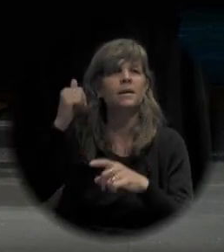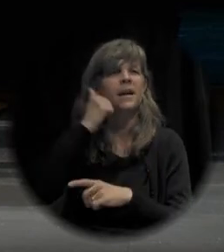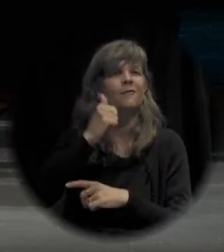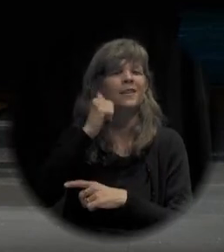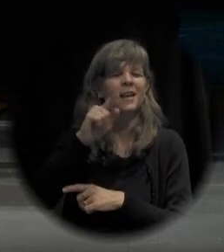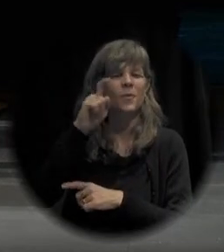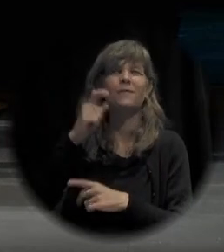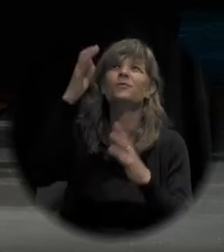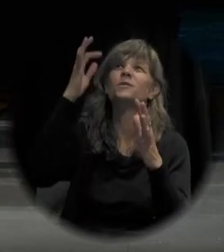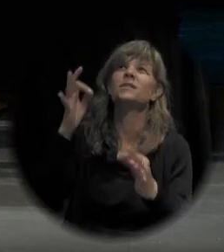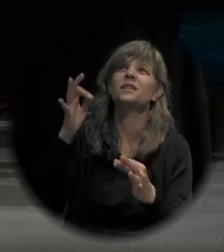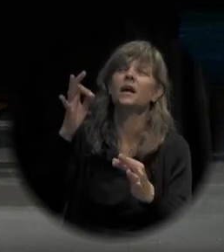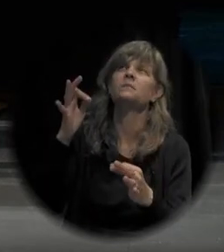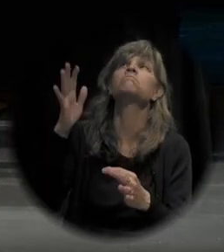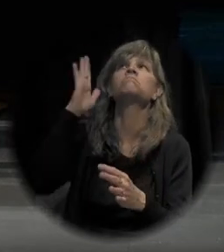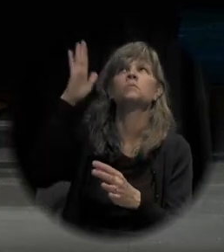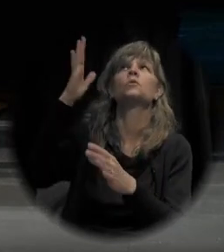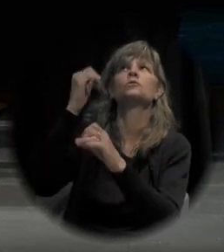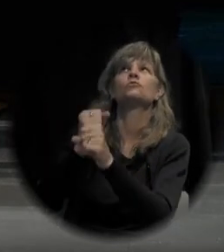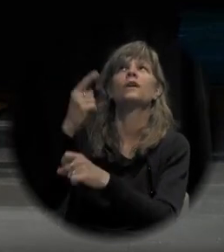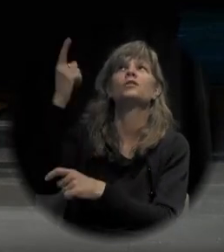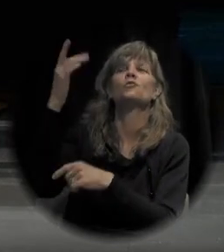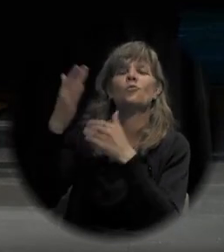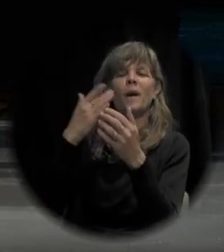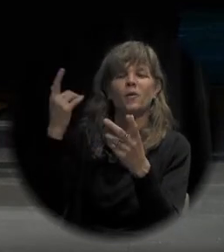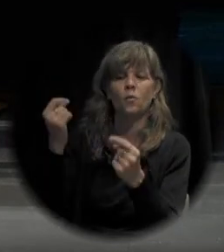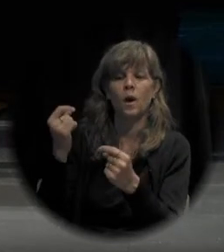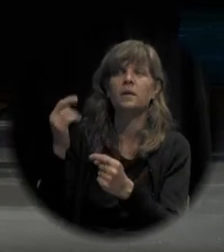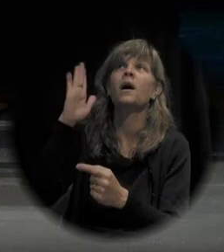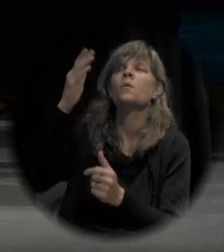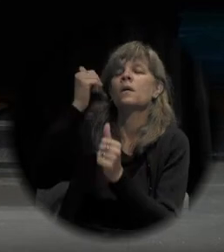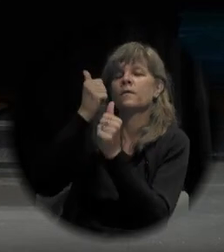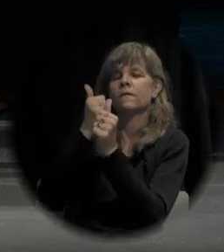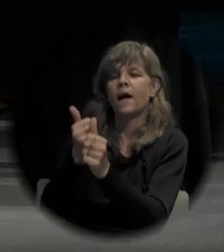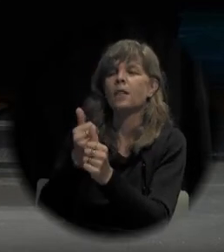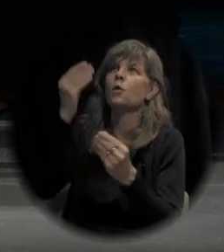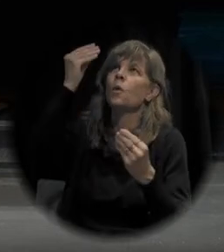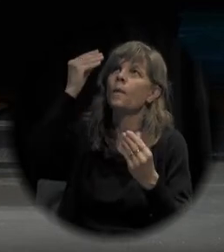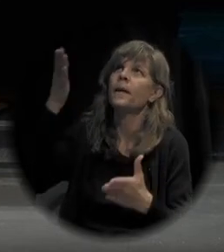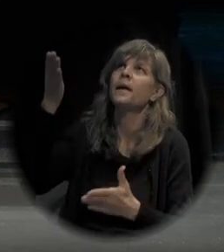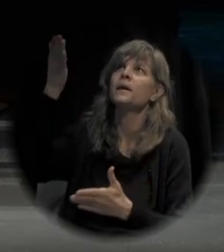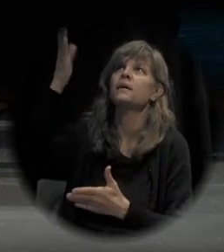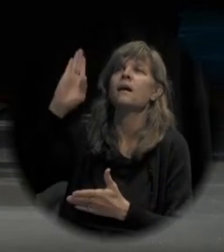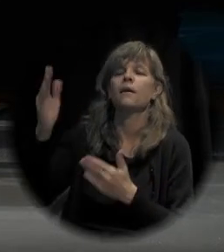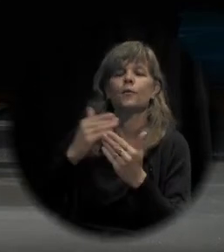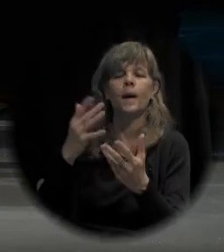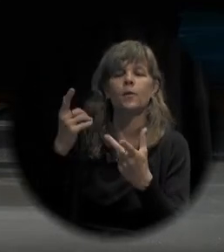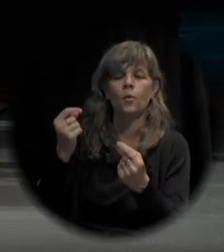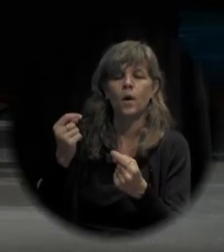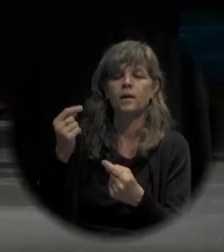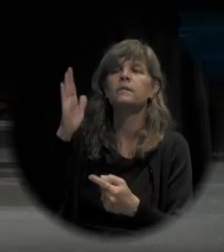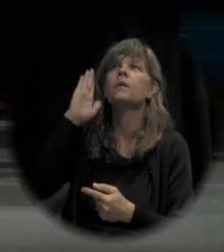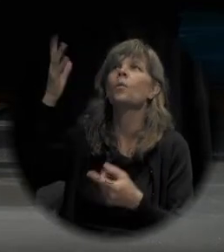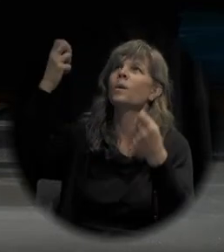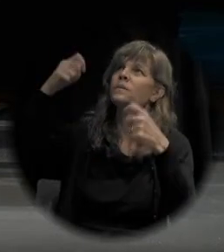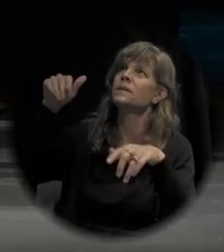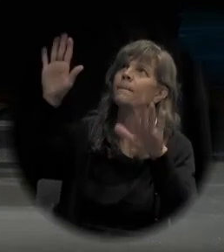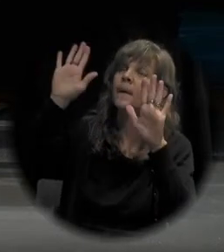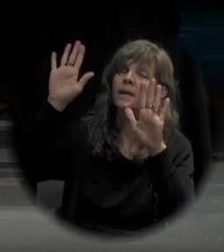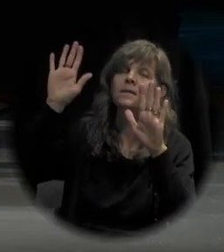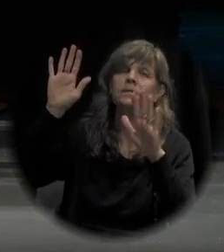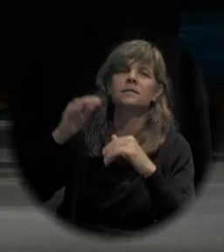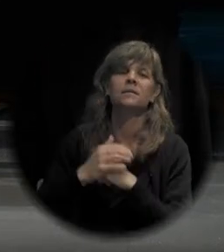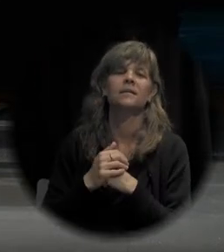say, who am I going to trust? Am I going to follow God? Am I going to bow before Him? Am I going to submit